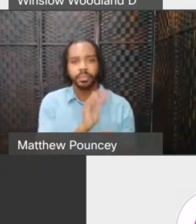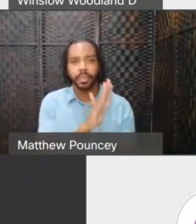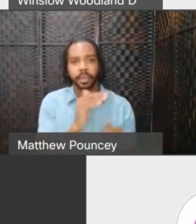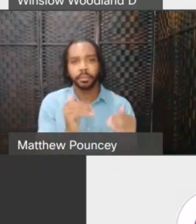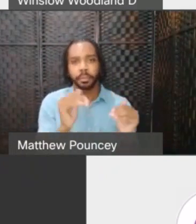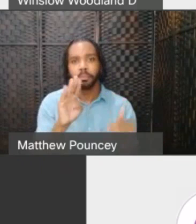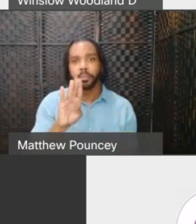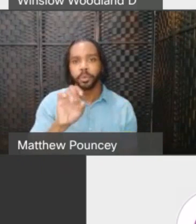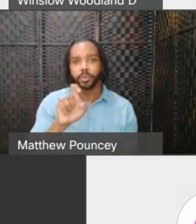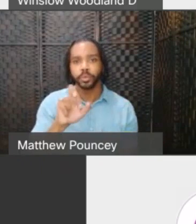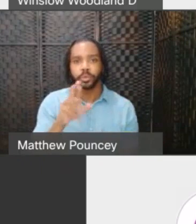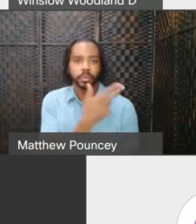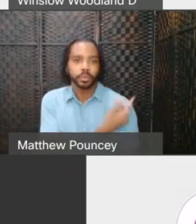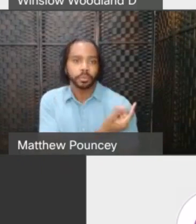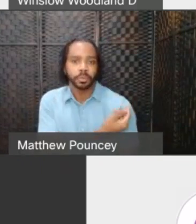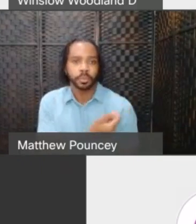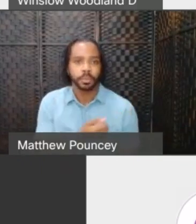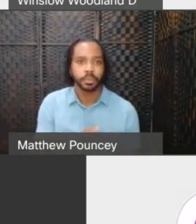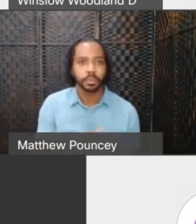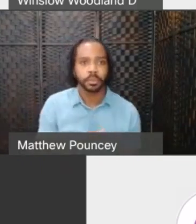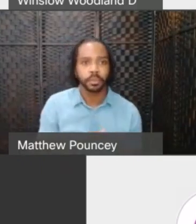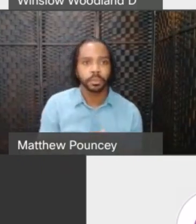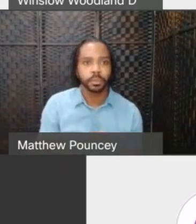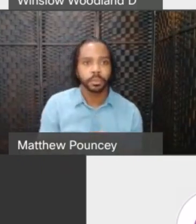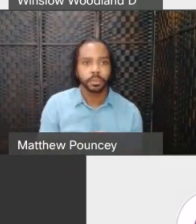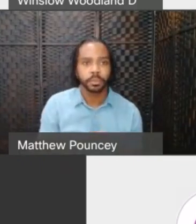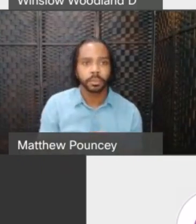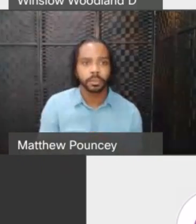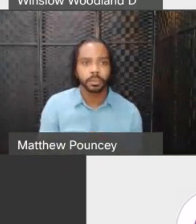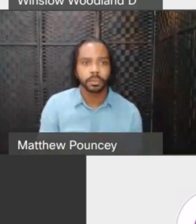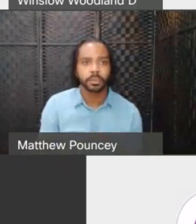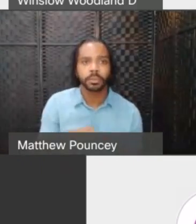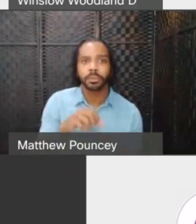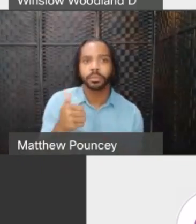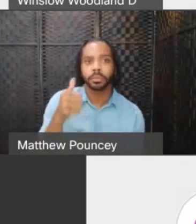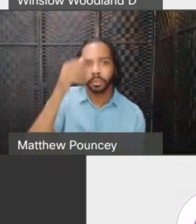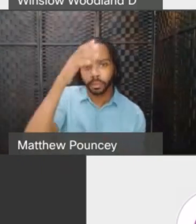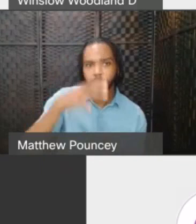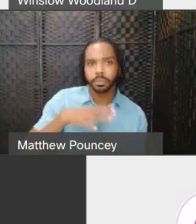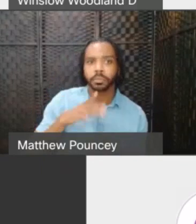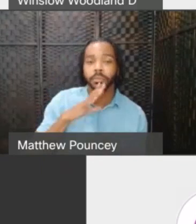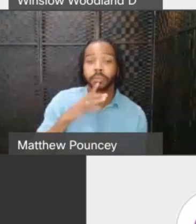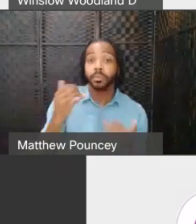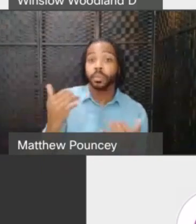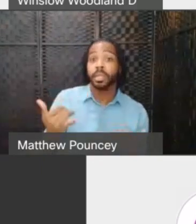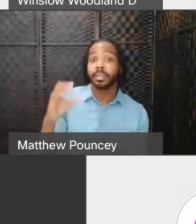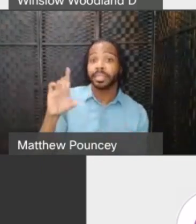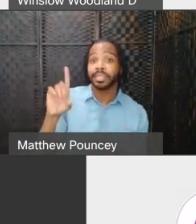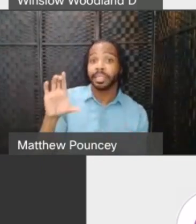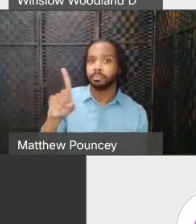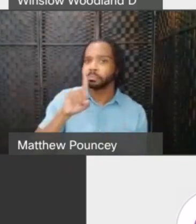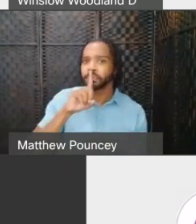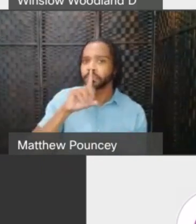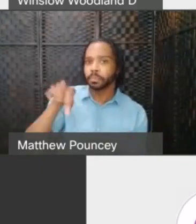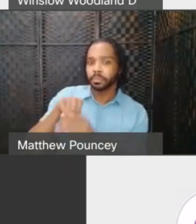So, Director Reese, this is Mel. I yeah. can also add that currently the CDC has not incorporated boosters into their definition